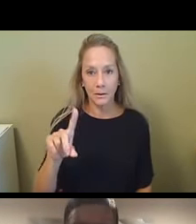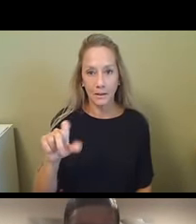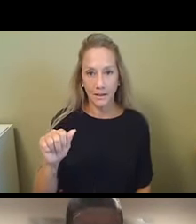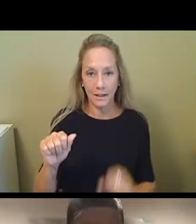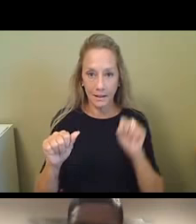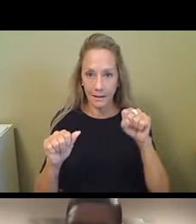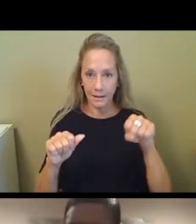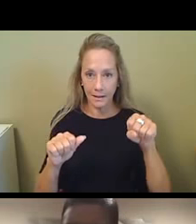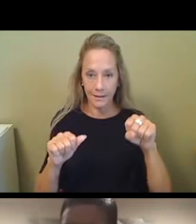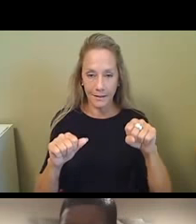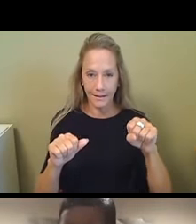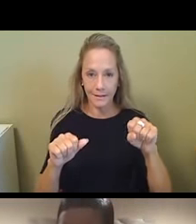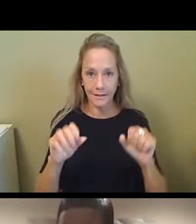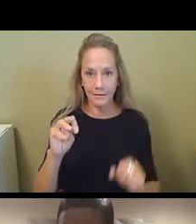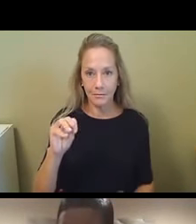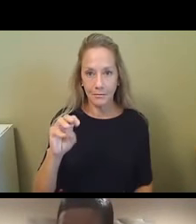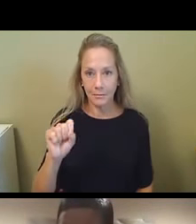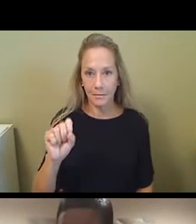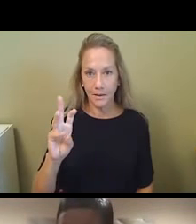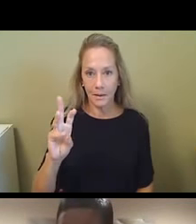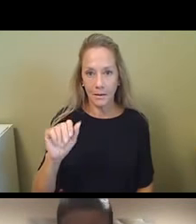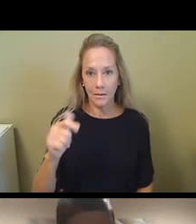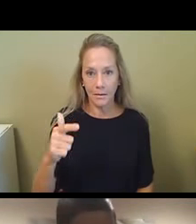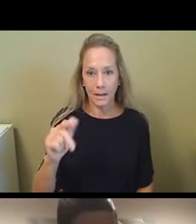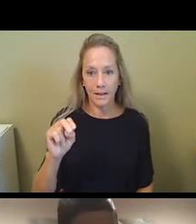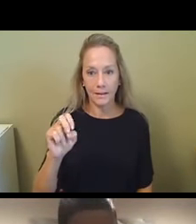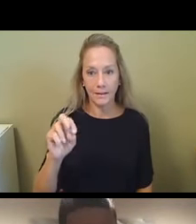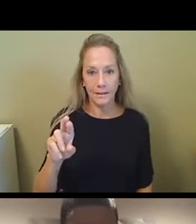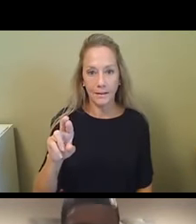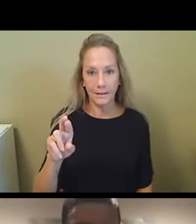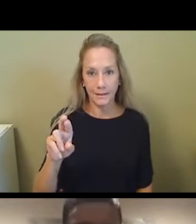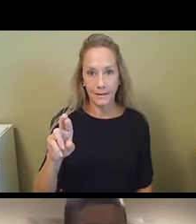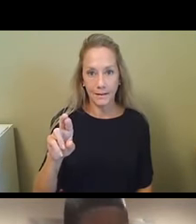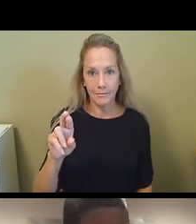Yes. Ms. Wagner,